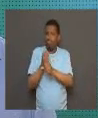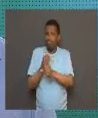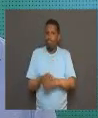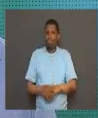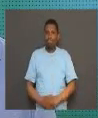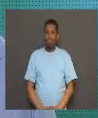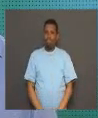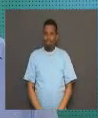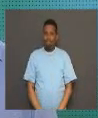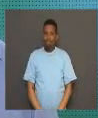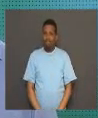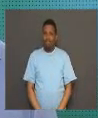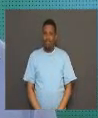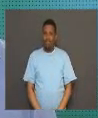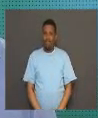in.